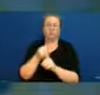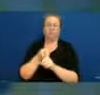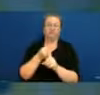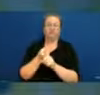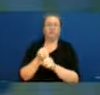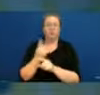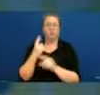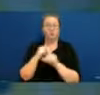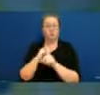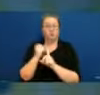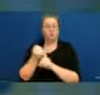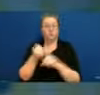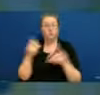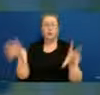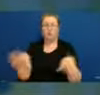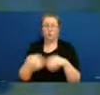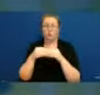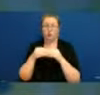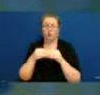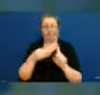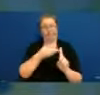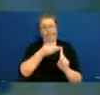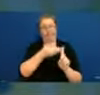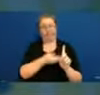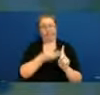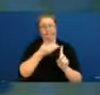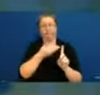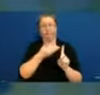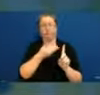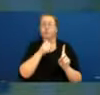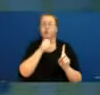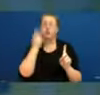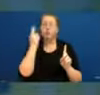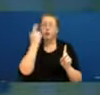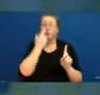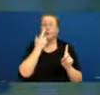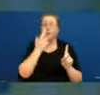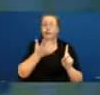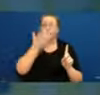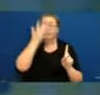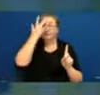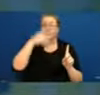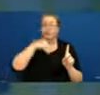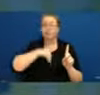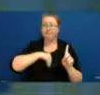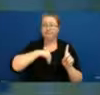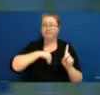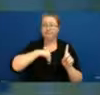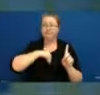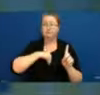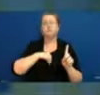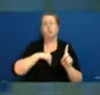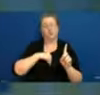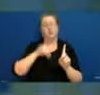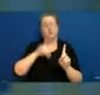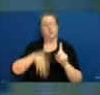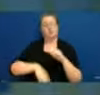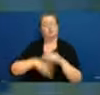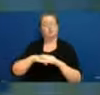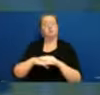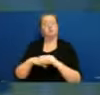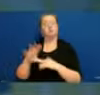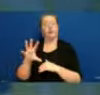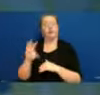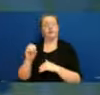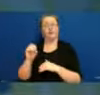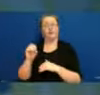where 50 wedding guests were exposed. One person inadvertently brought the virus into a wedding. And yes, there was supposed to